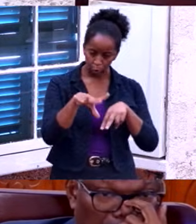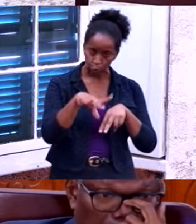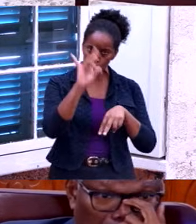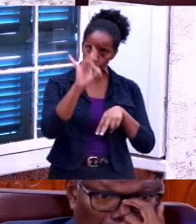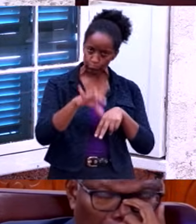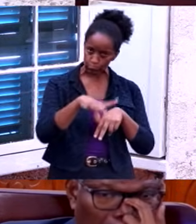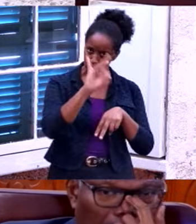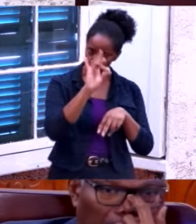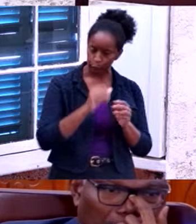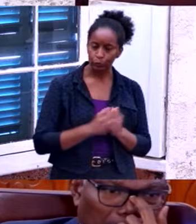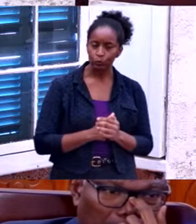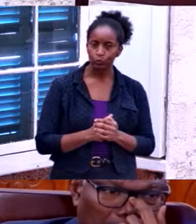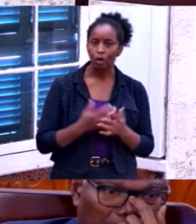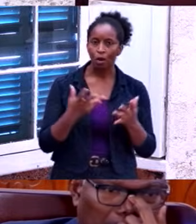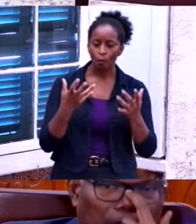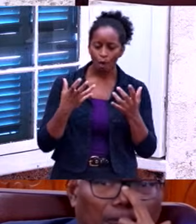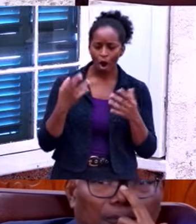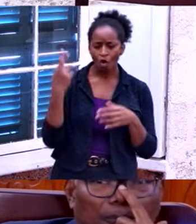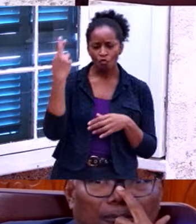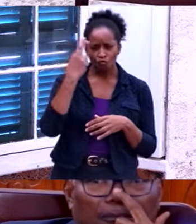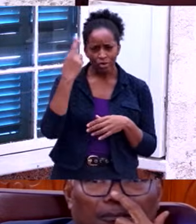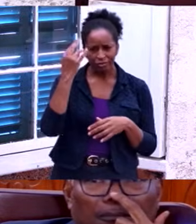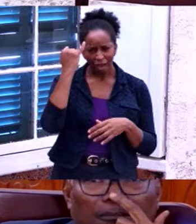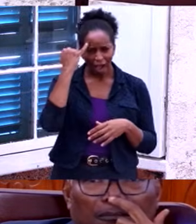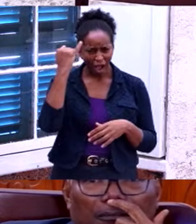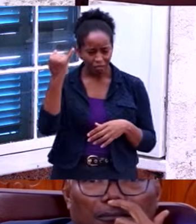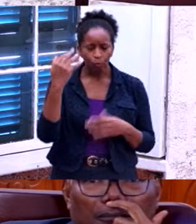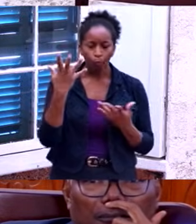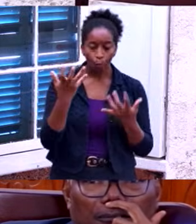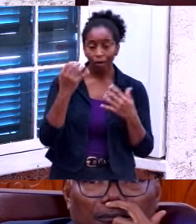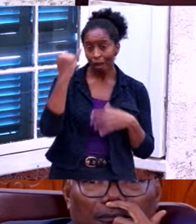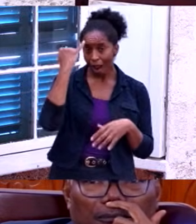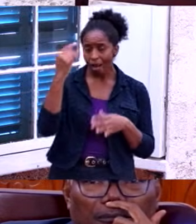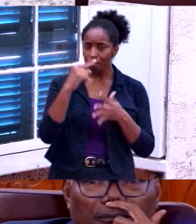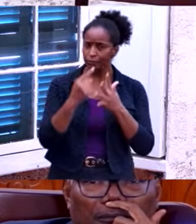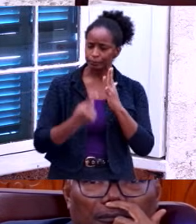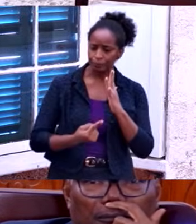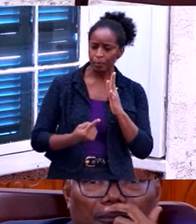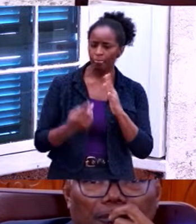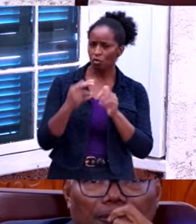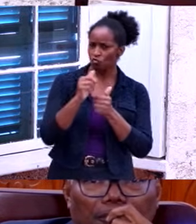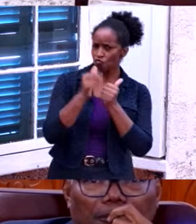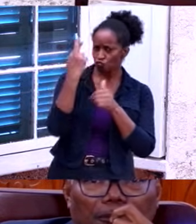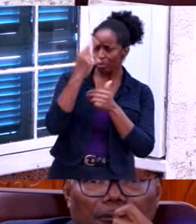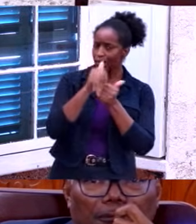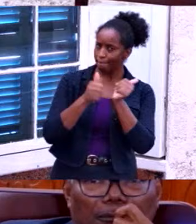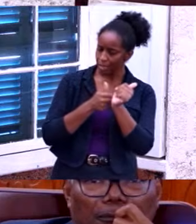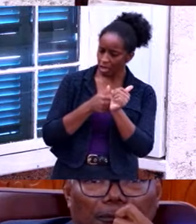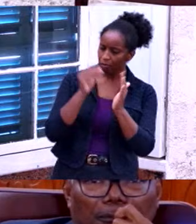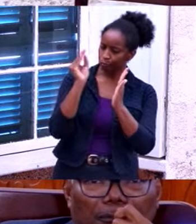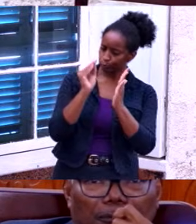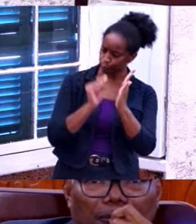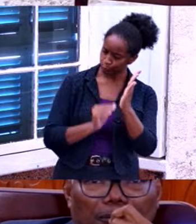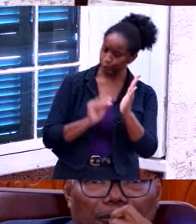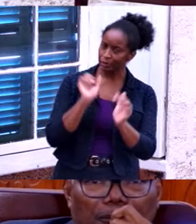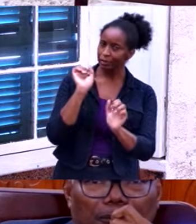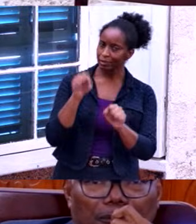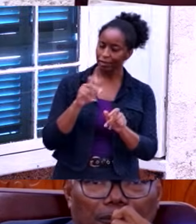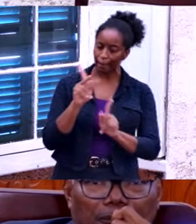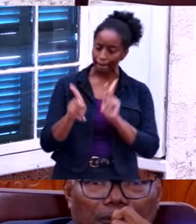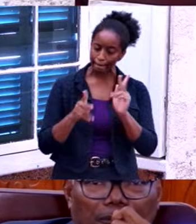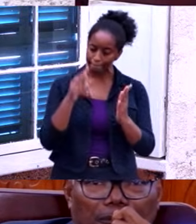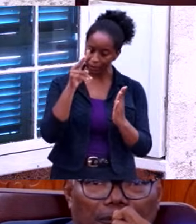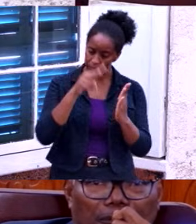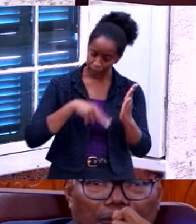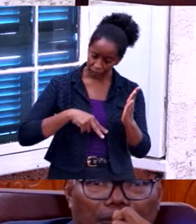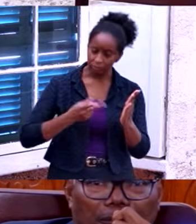understand what we decided and by what means we got there. This notion that judges should be